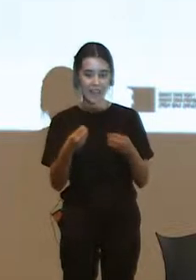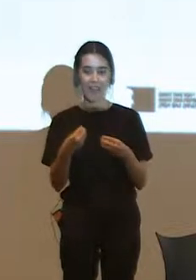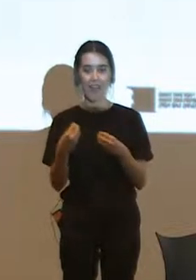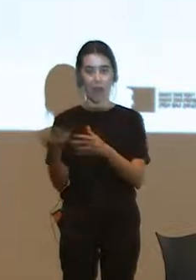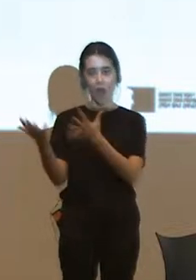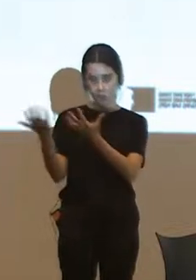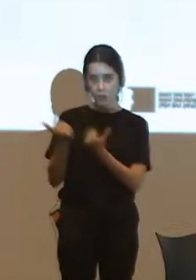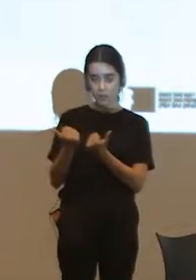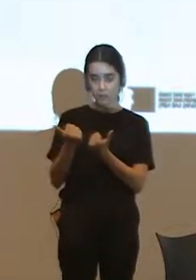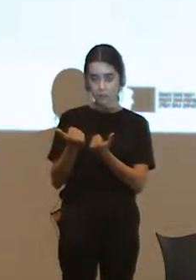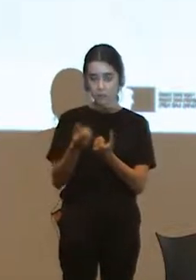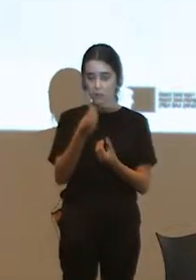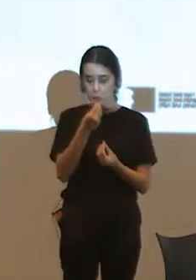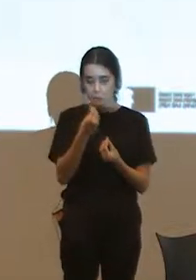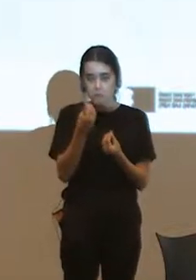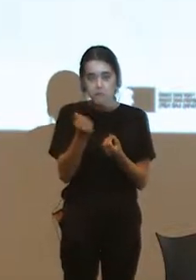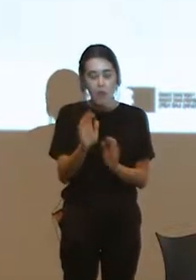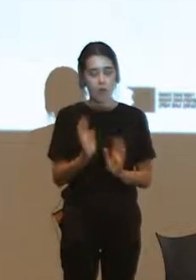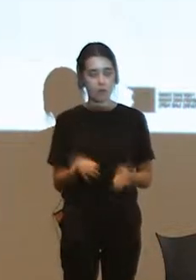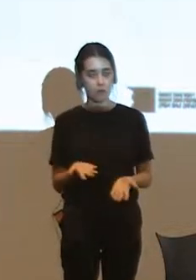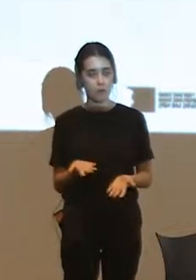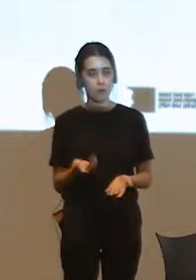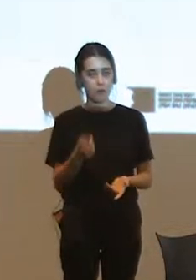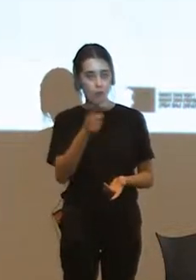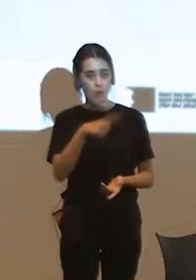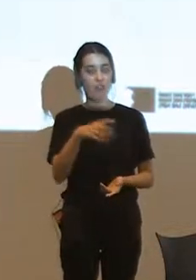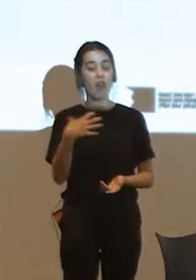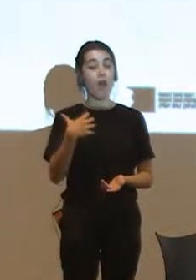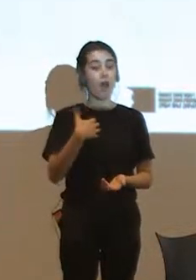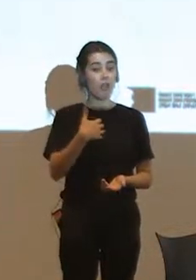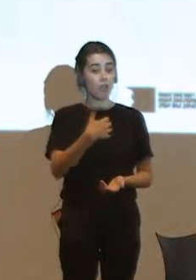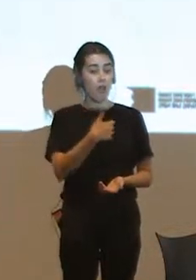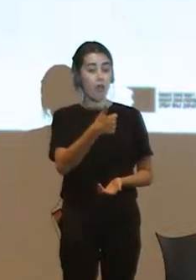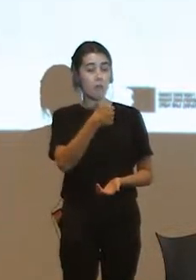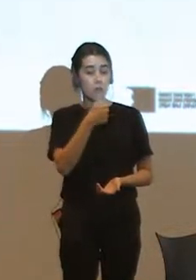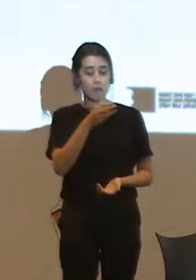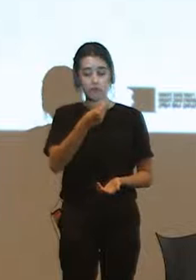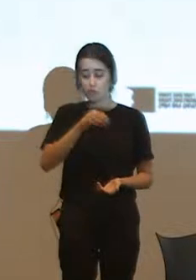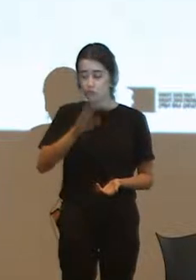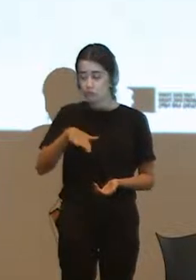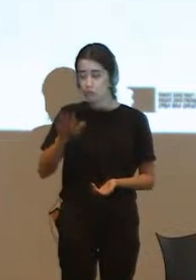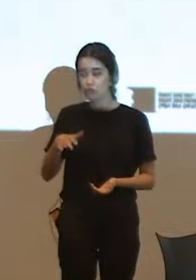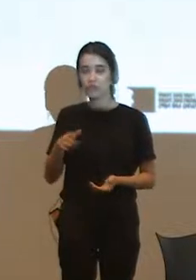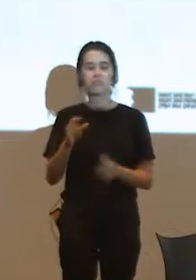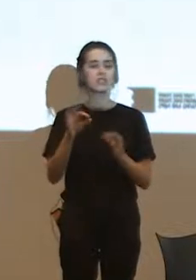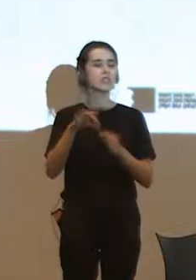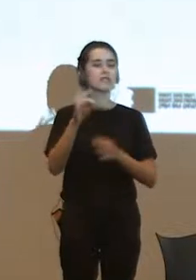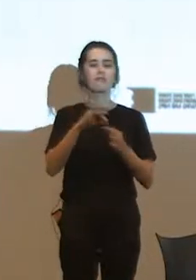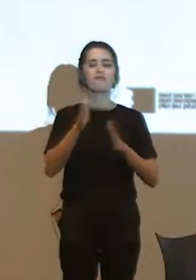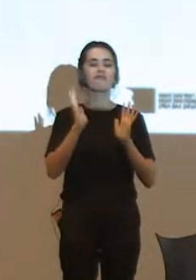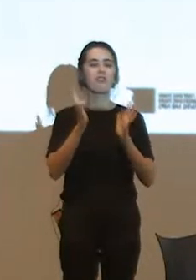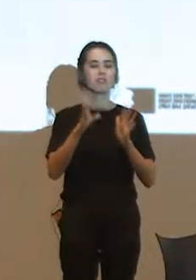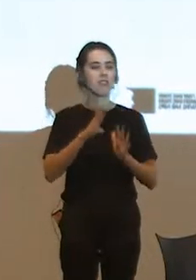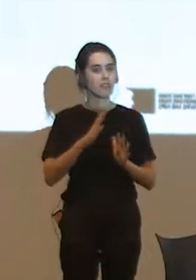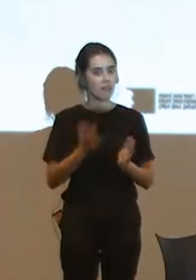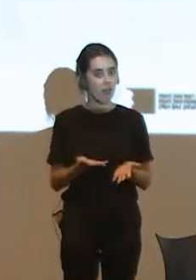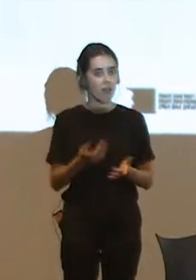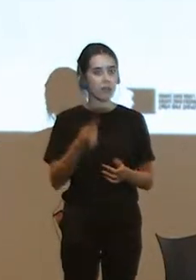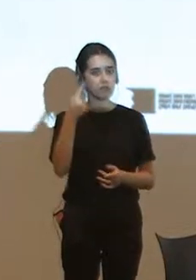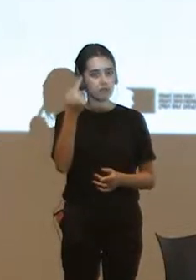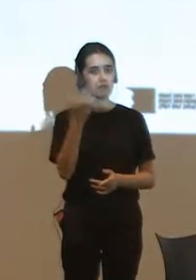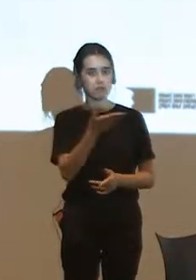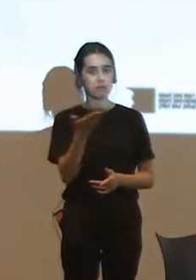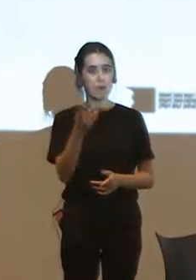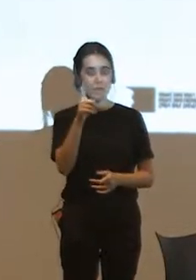children they were locked into a place and starved by a european union government and of